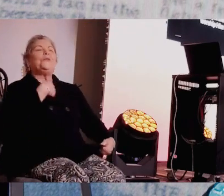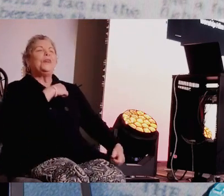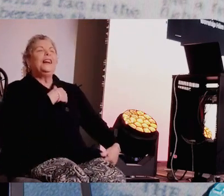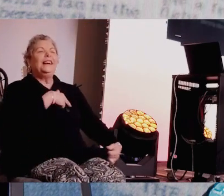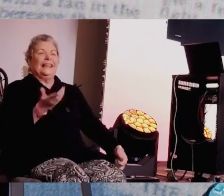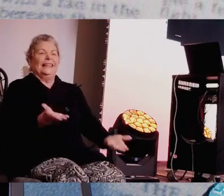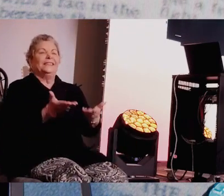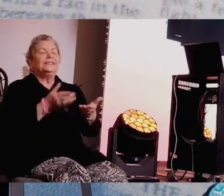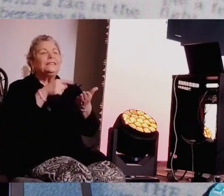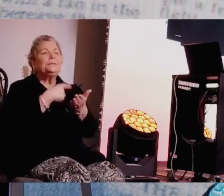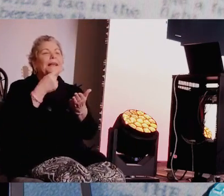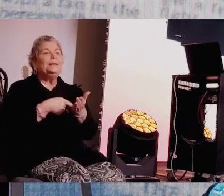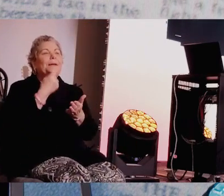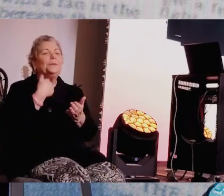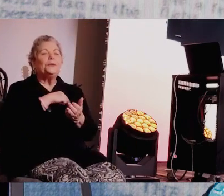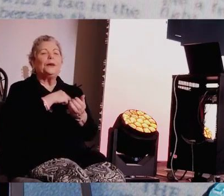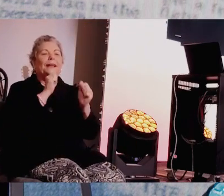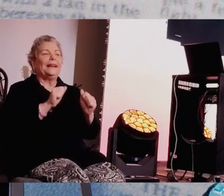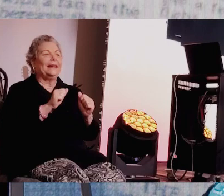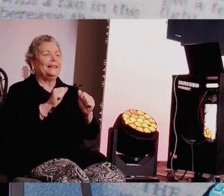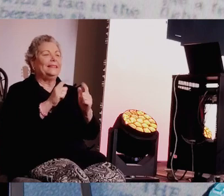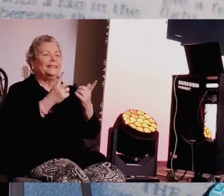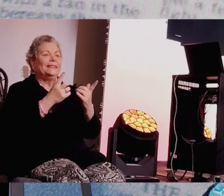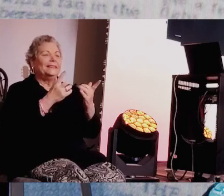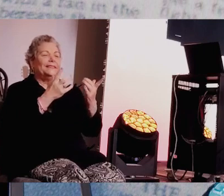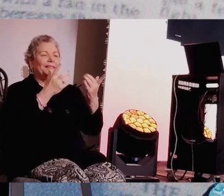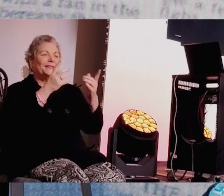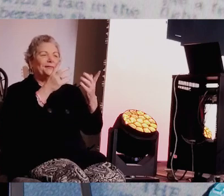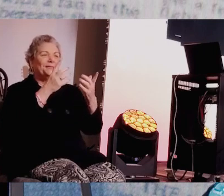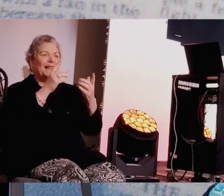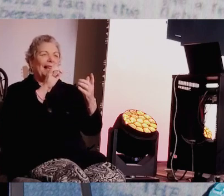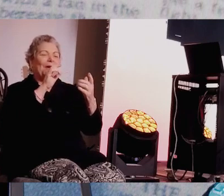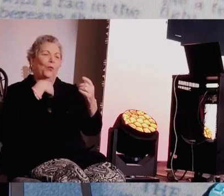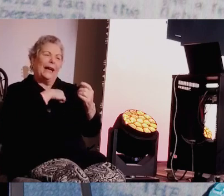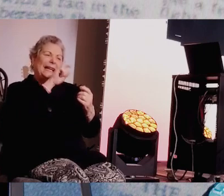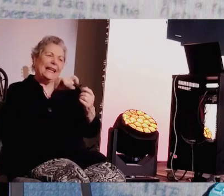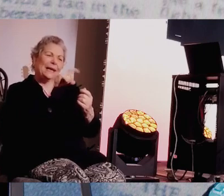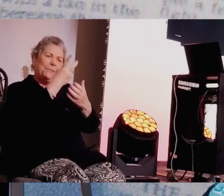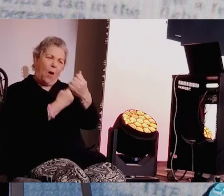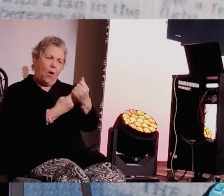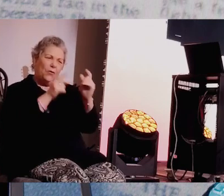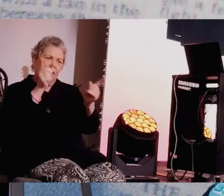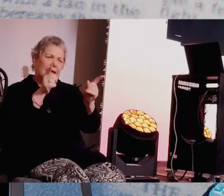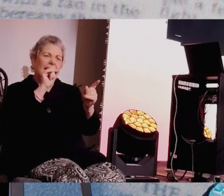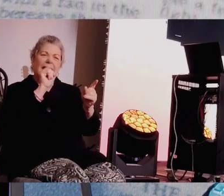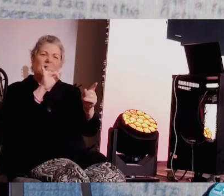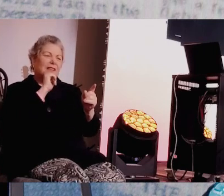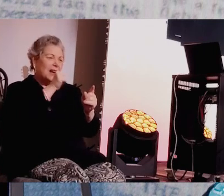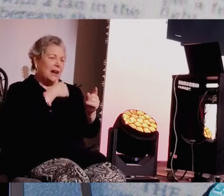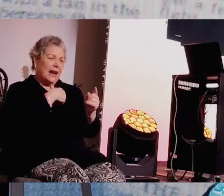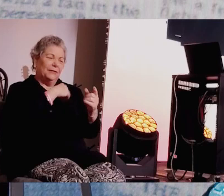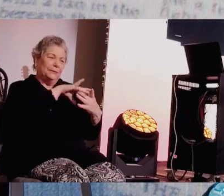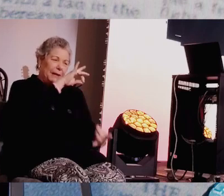Sometimes we can camp out over there. And what I've heard is if we don't have both, what I've seen, if we do not have both the